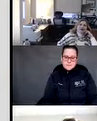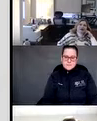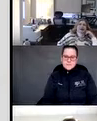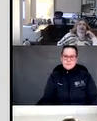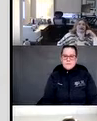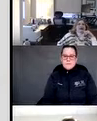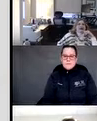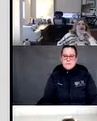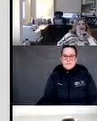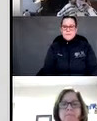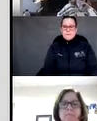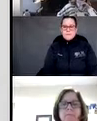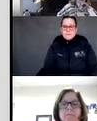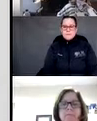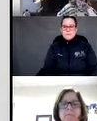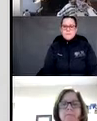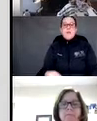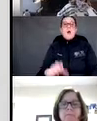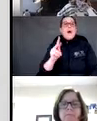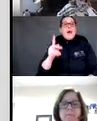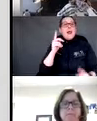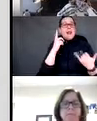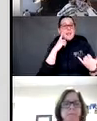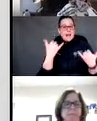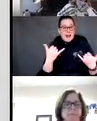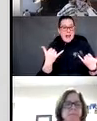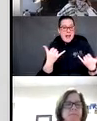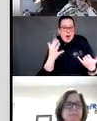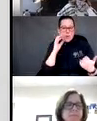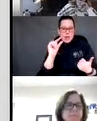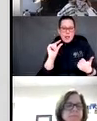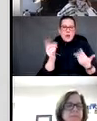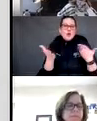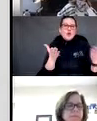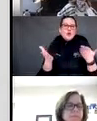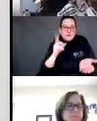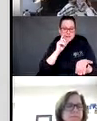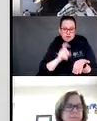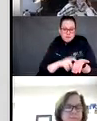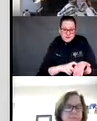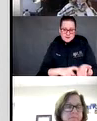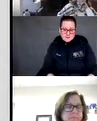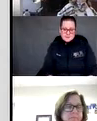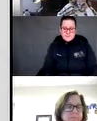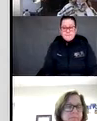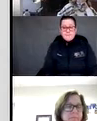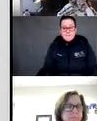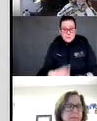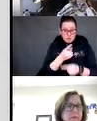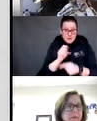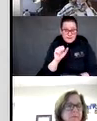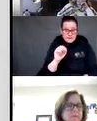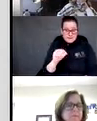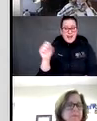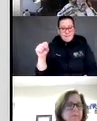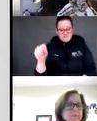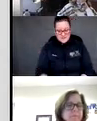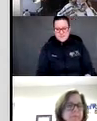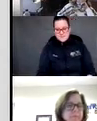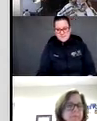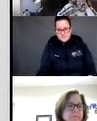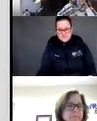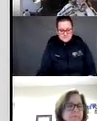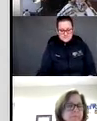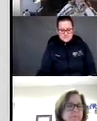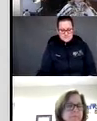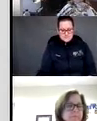very good. I think we are now going to do a little service recognition, Sam. Yes, that's correct. So Kathy, if